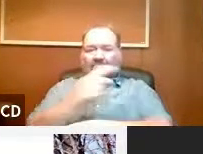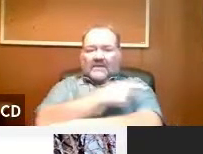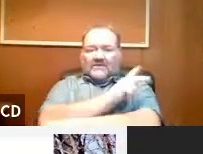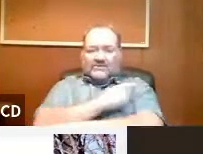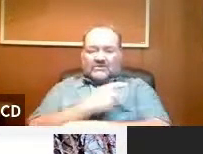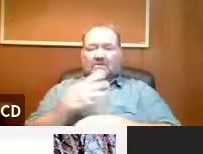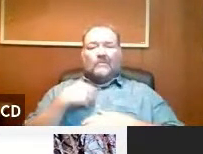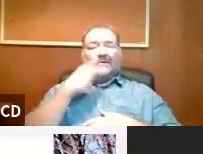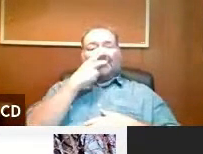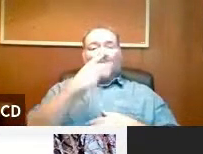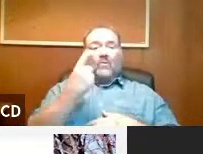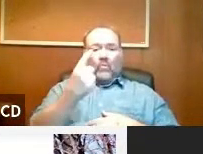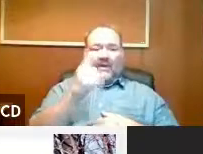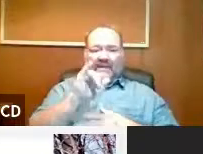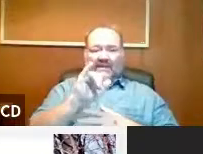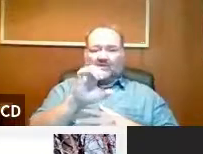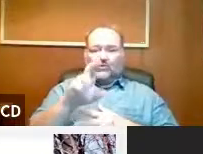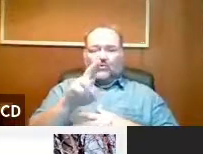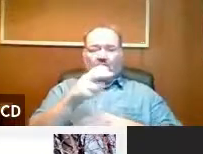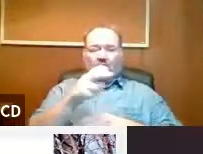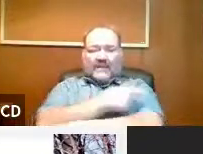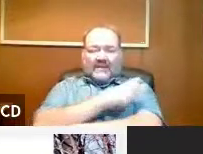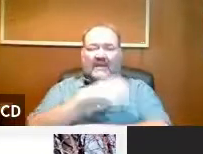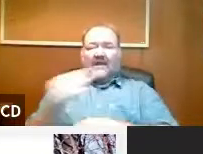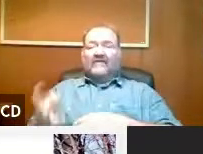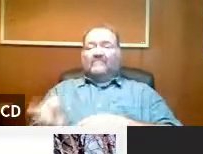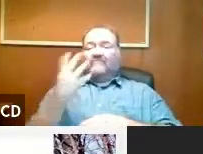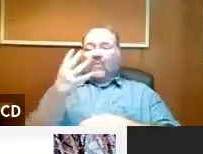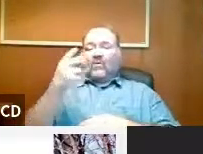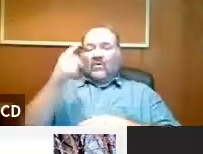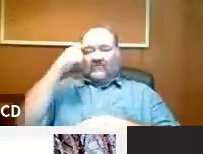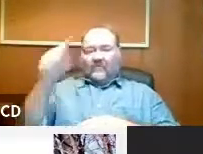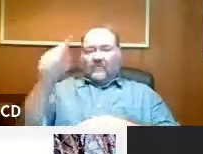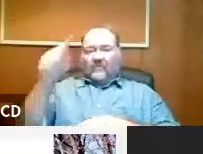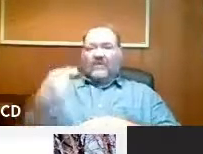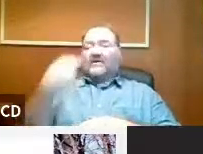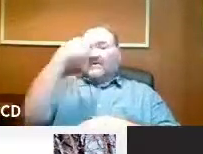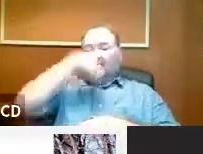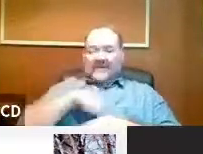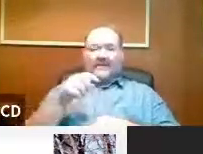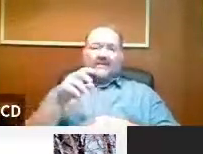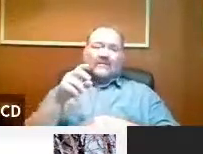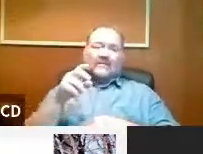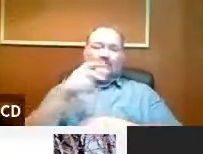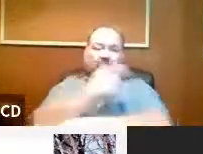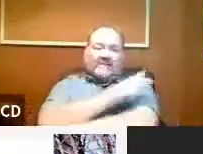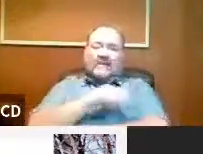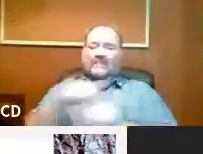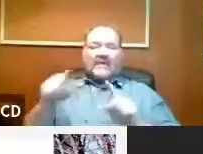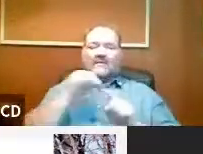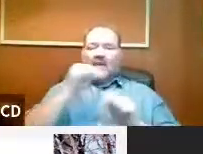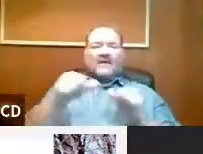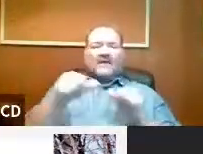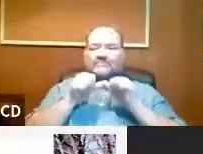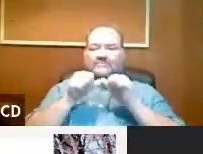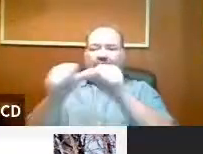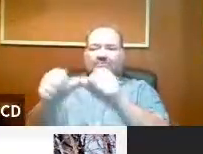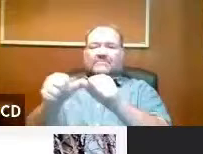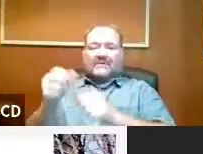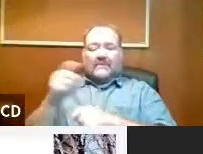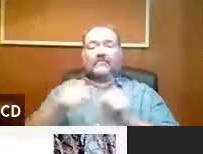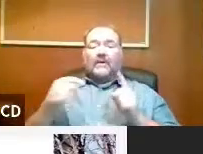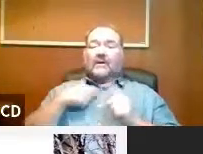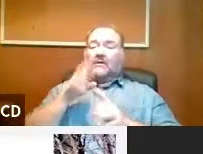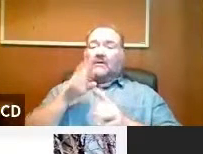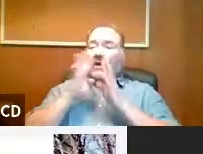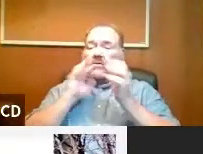for ICU patients and 4 red flags for ventilated patients, but they were not on consecutive days. And after speaking with our hospital partners,